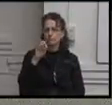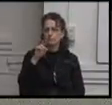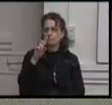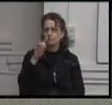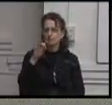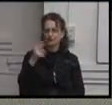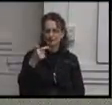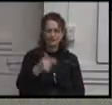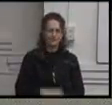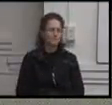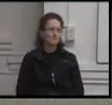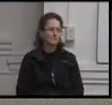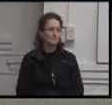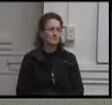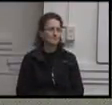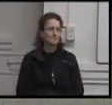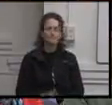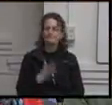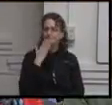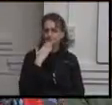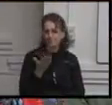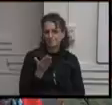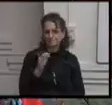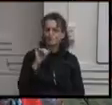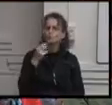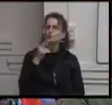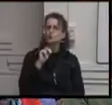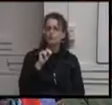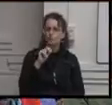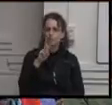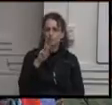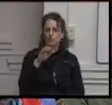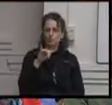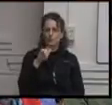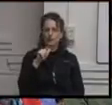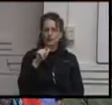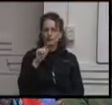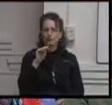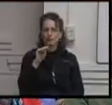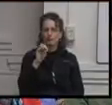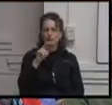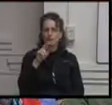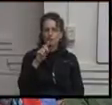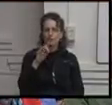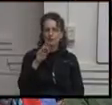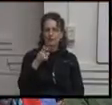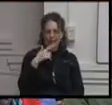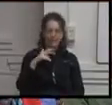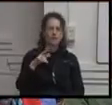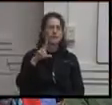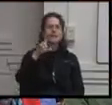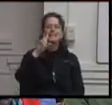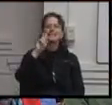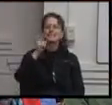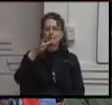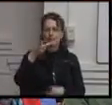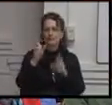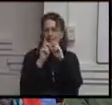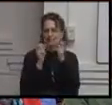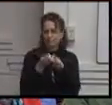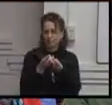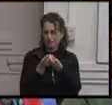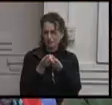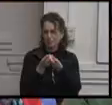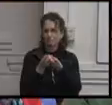Yep. Thank you. John Wilmerding, 2nd District.